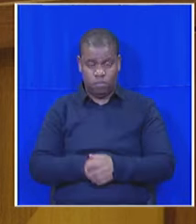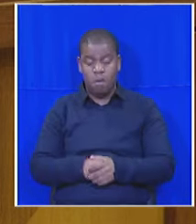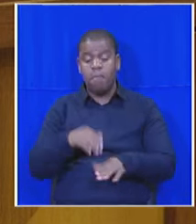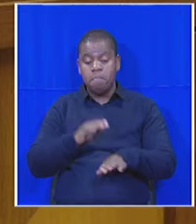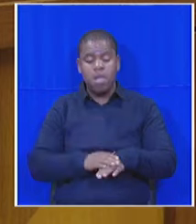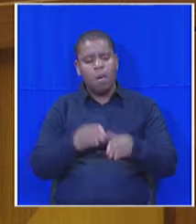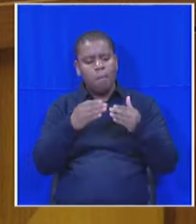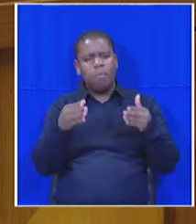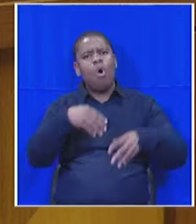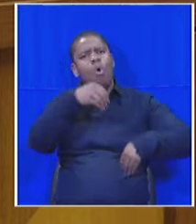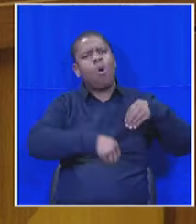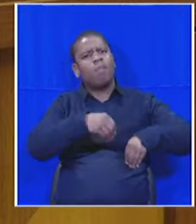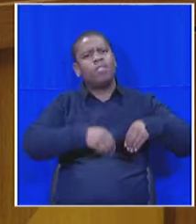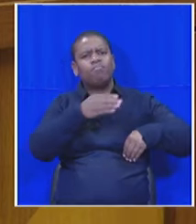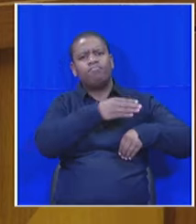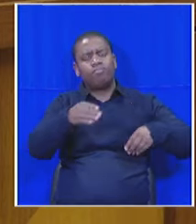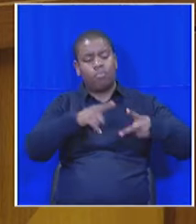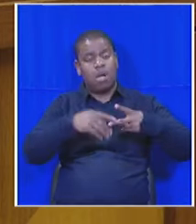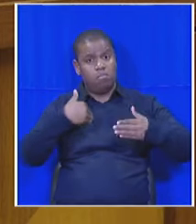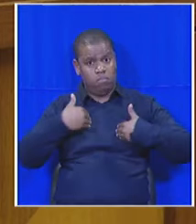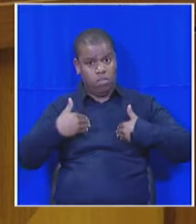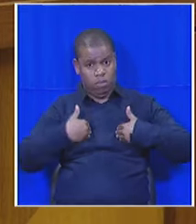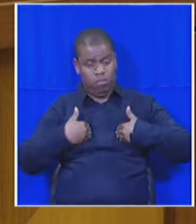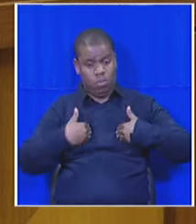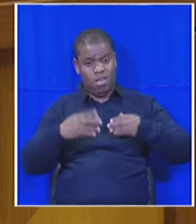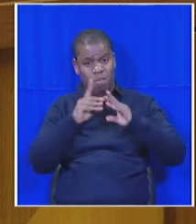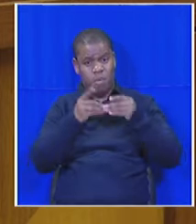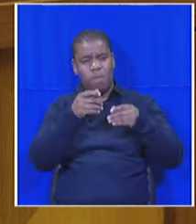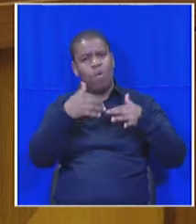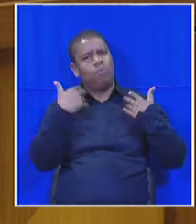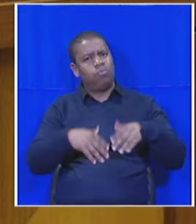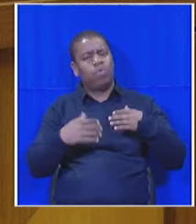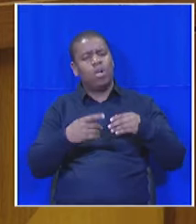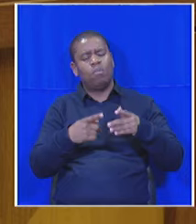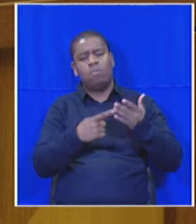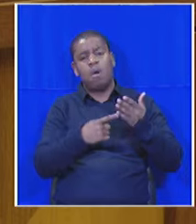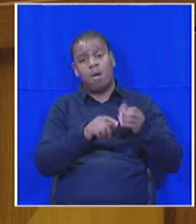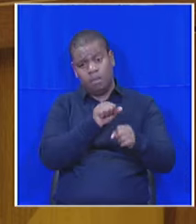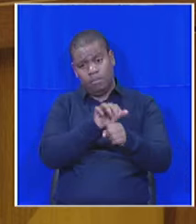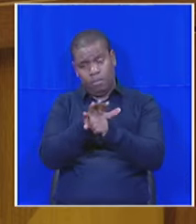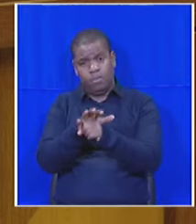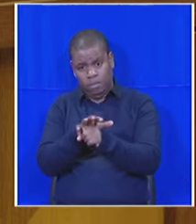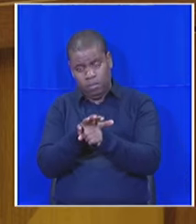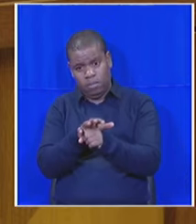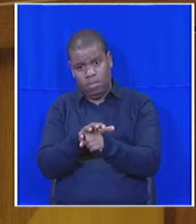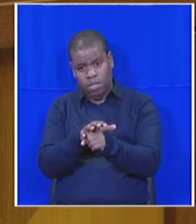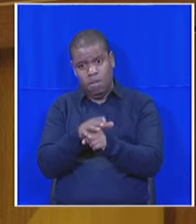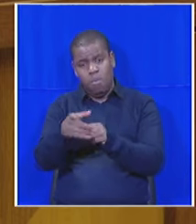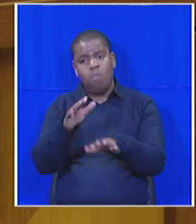and corruption within the ranks of the administration of the department has contributed largely to the inefficiency in the